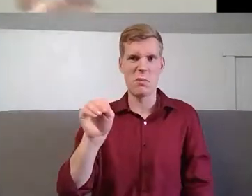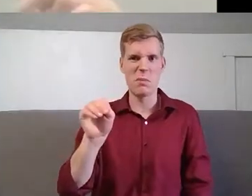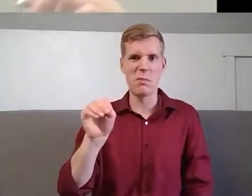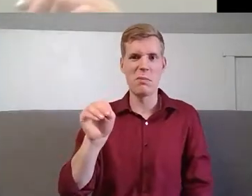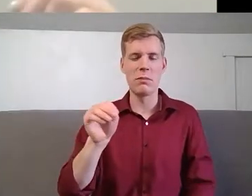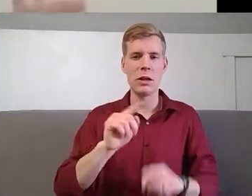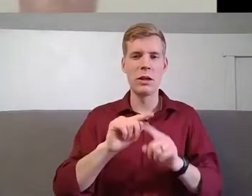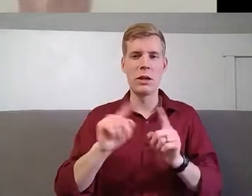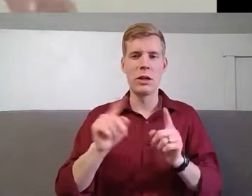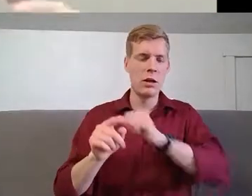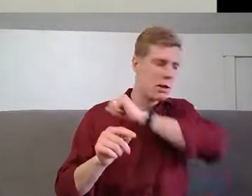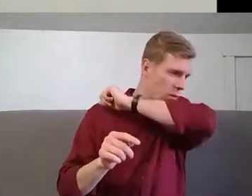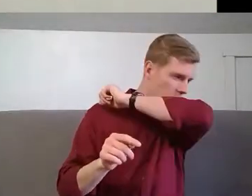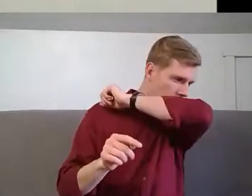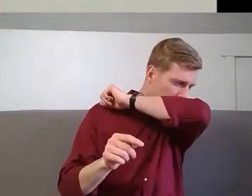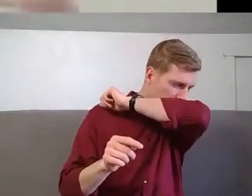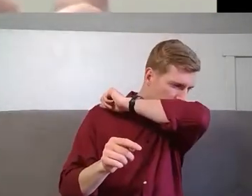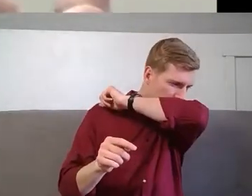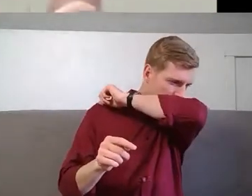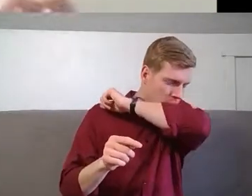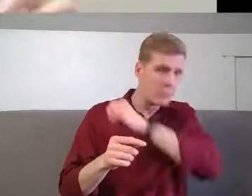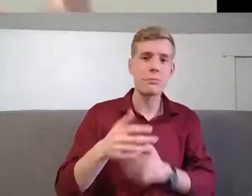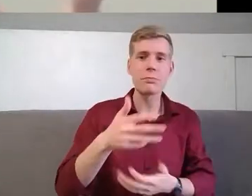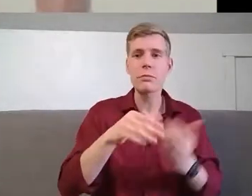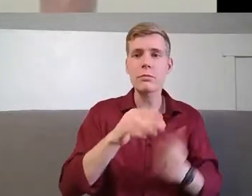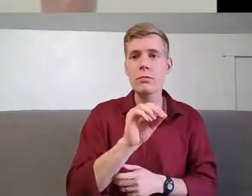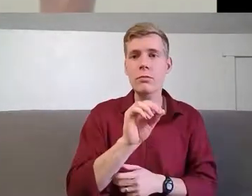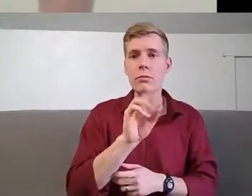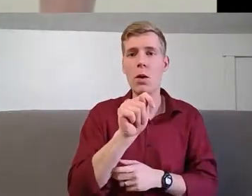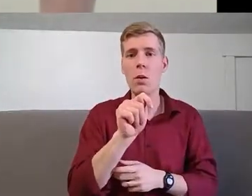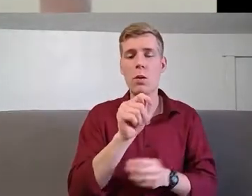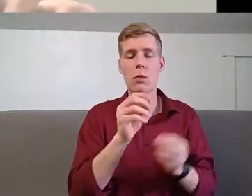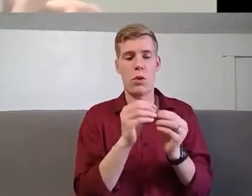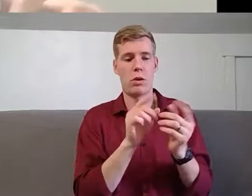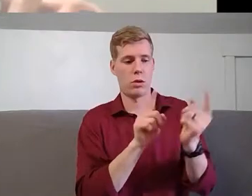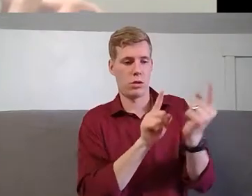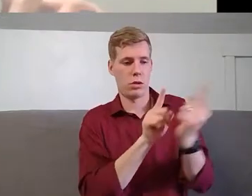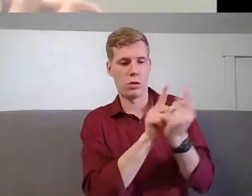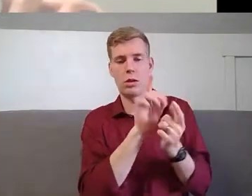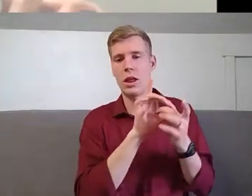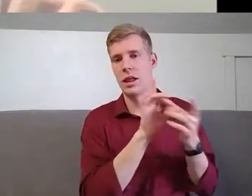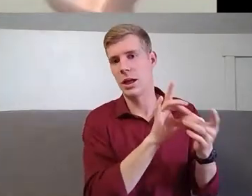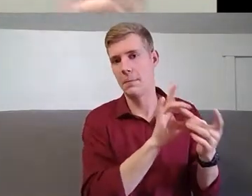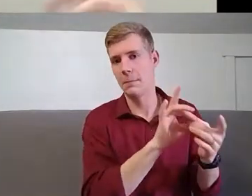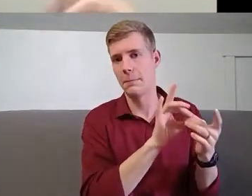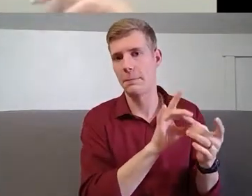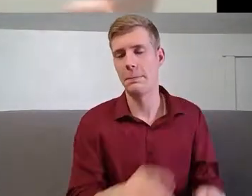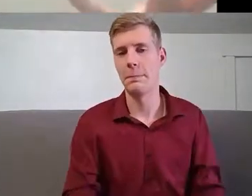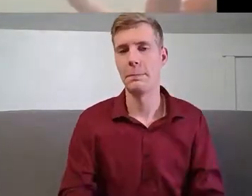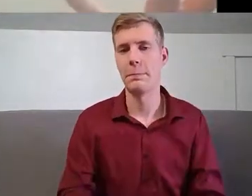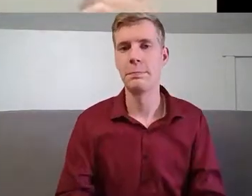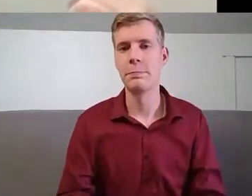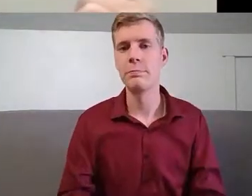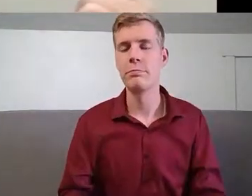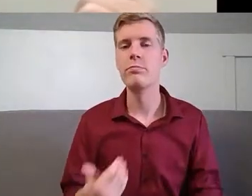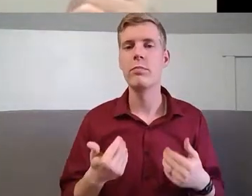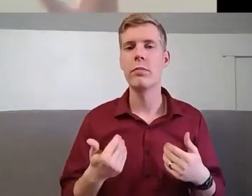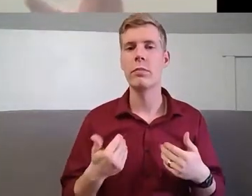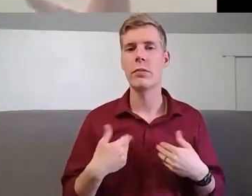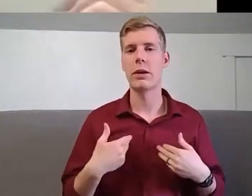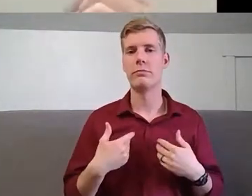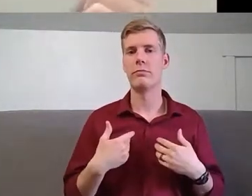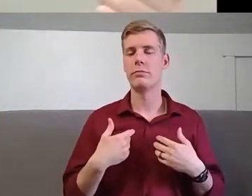classes. But generally, Hangouts, you're connecting one person to one person. And we do several